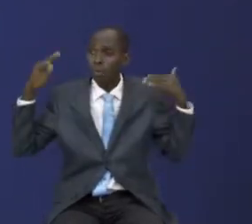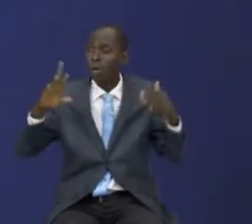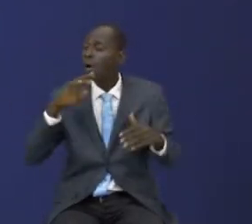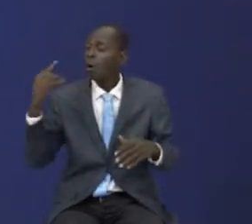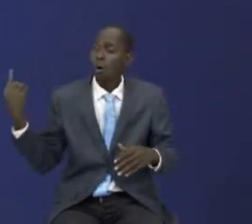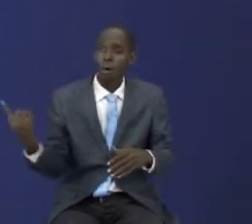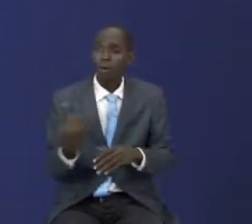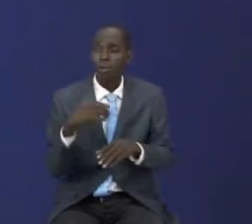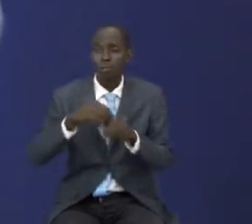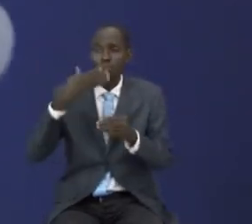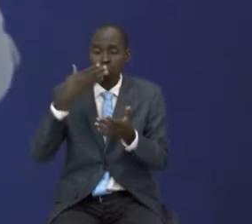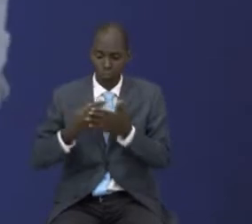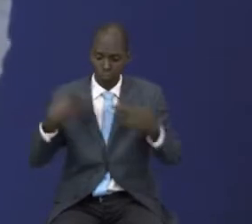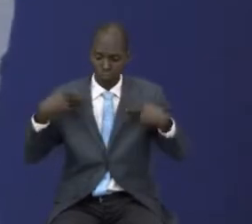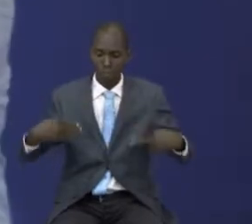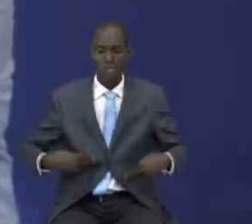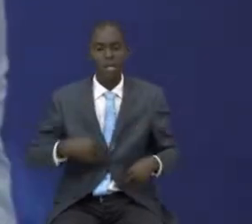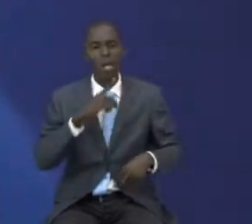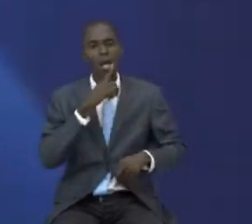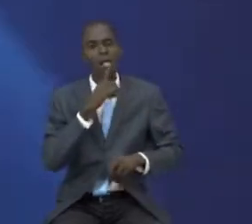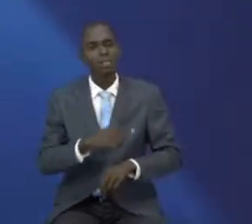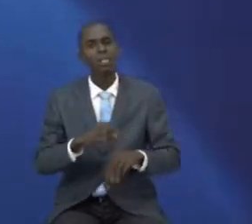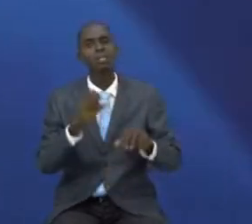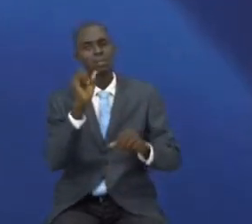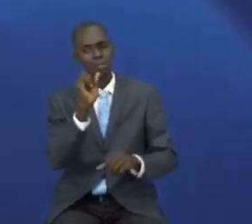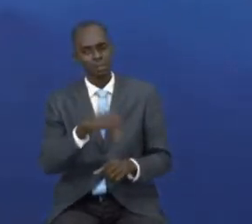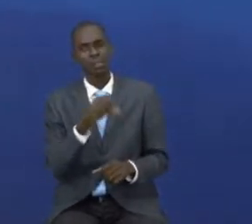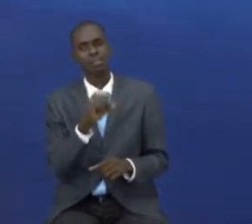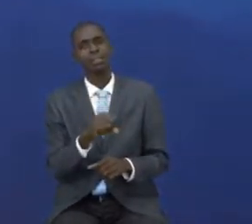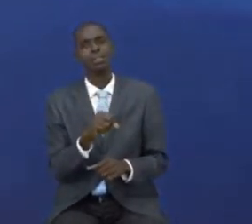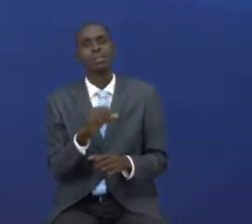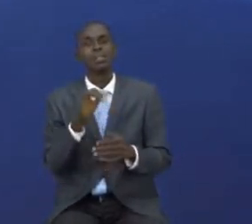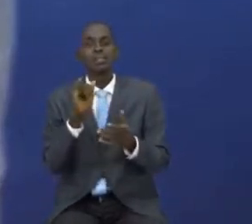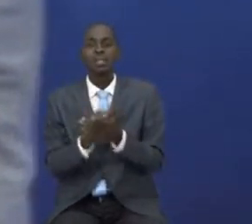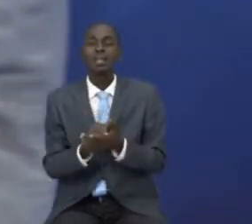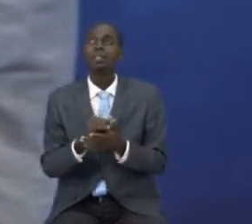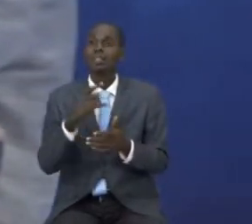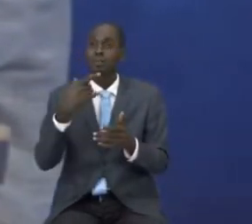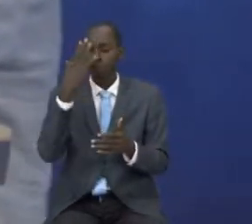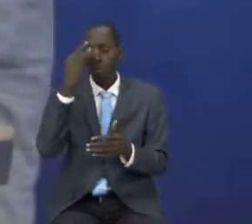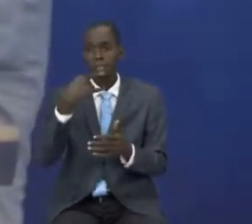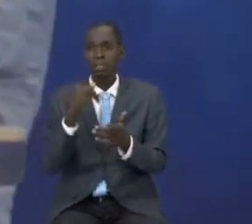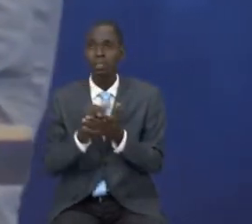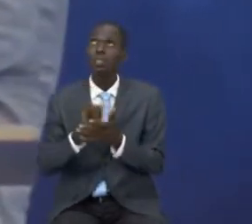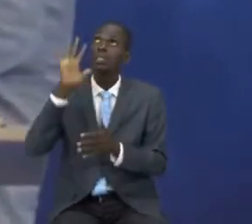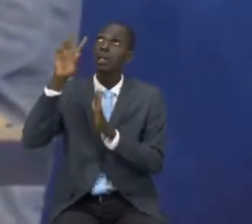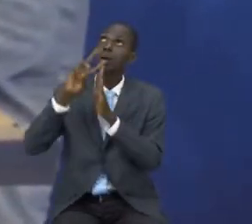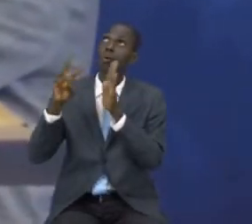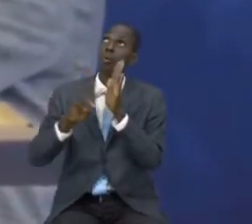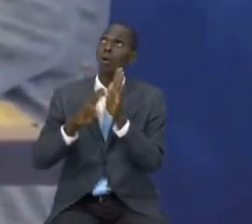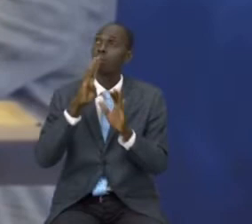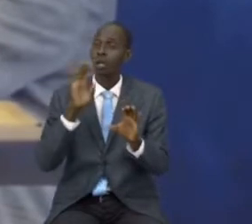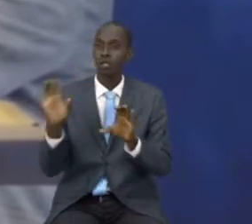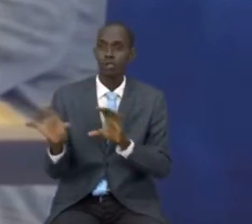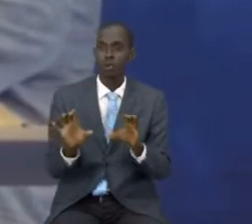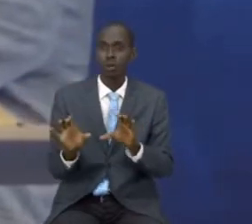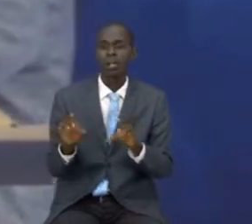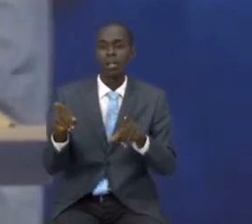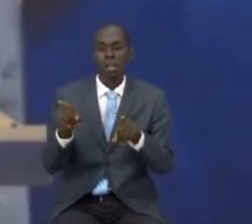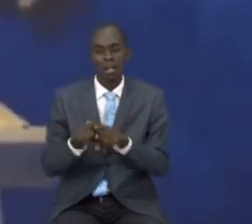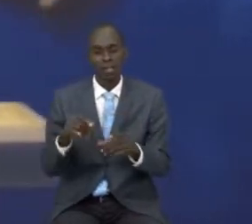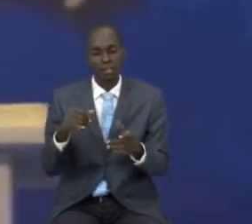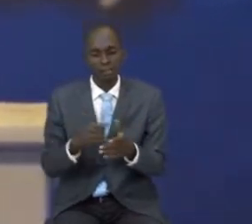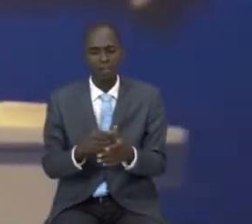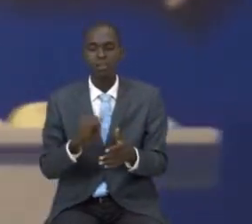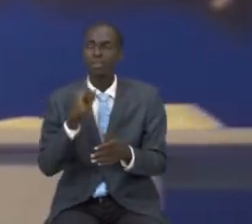says, yes. And Jesus said, that will be done here on earth as it is